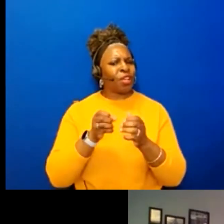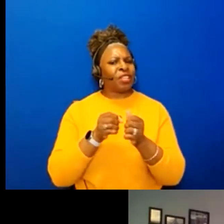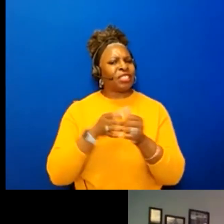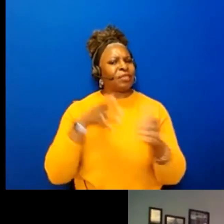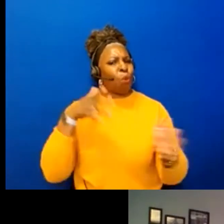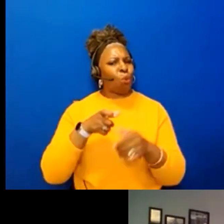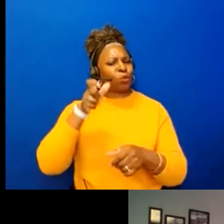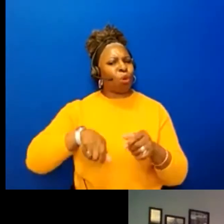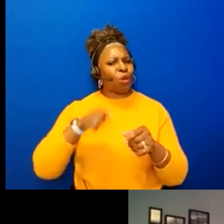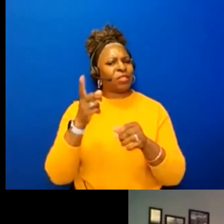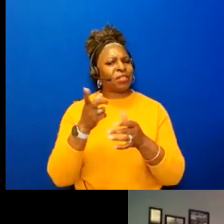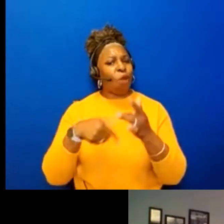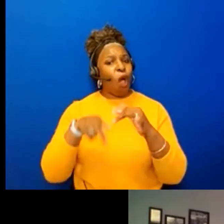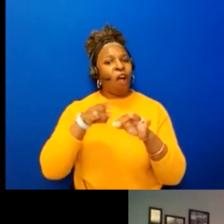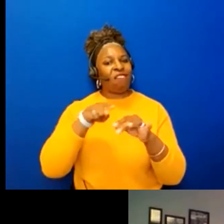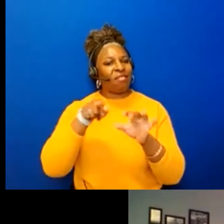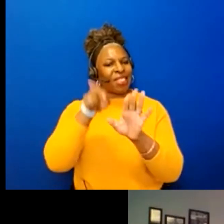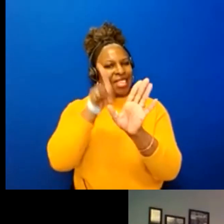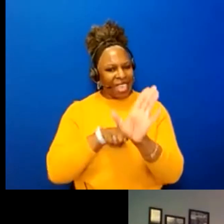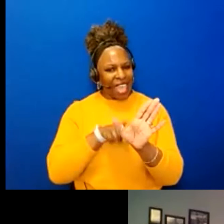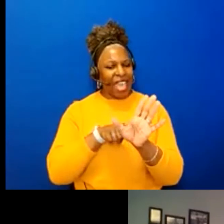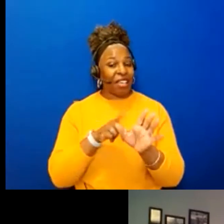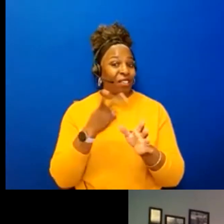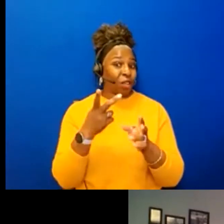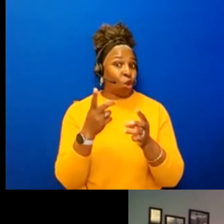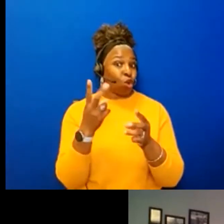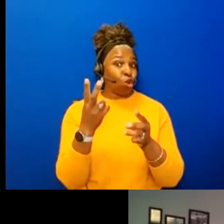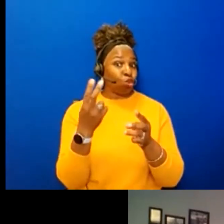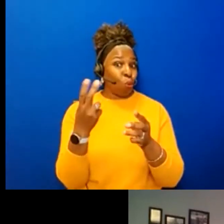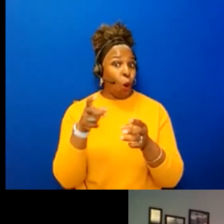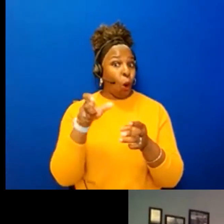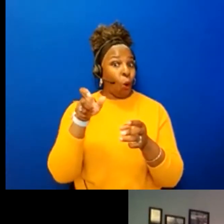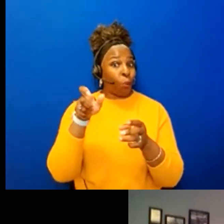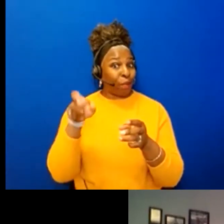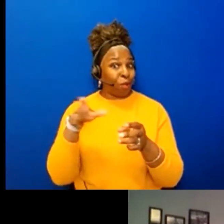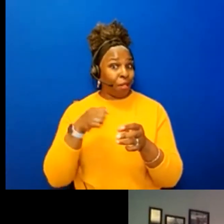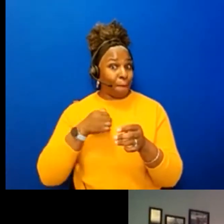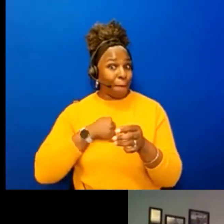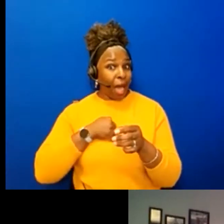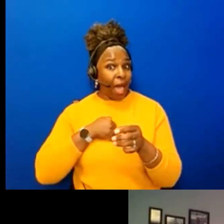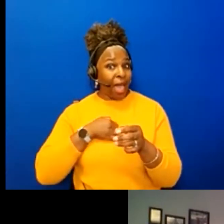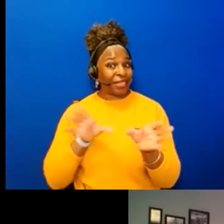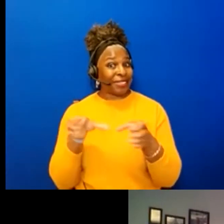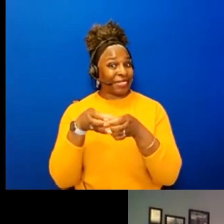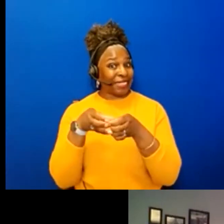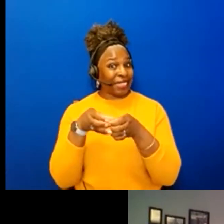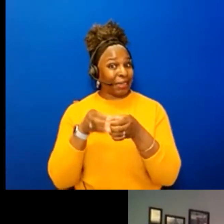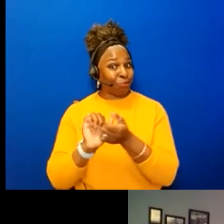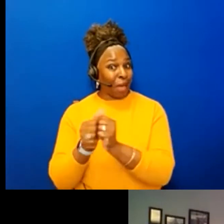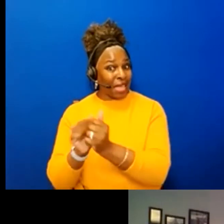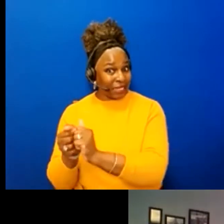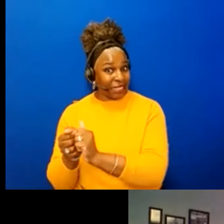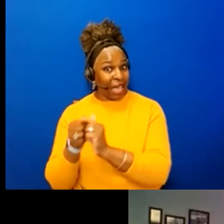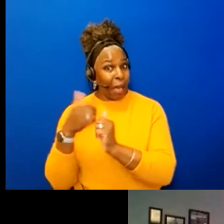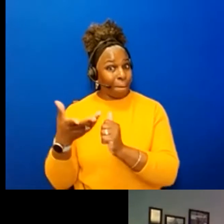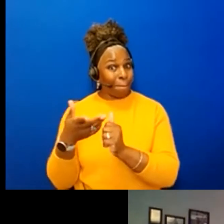2 of my teammates in the para-canoe team are also shortlisted. So we are really hopeful that we will get a para-canoe win. But